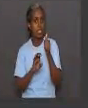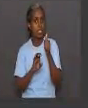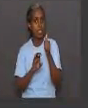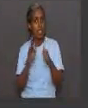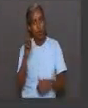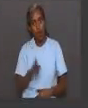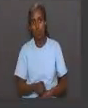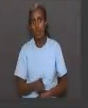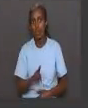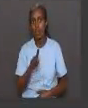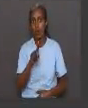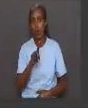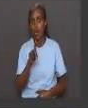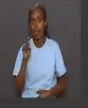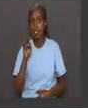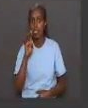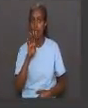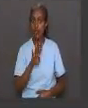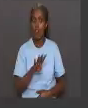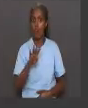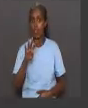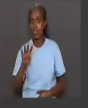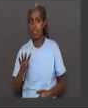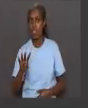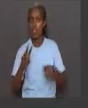AC over